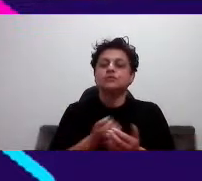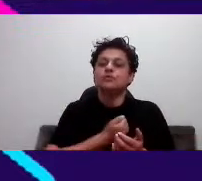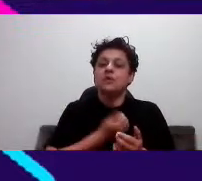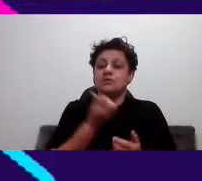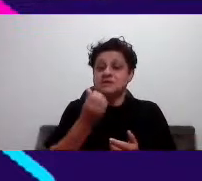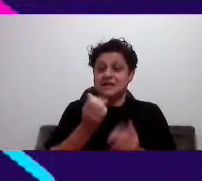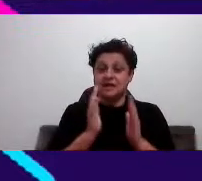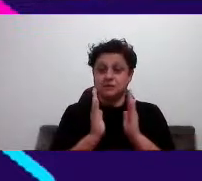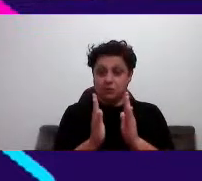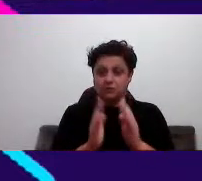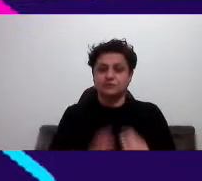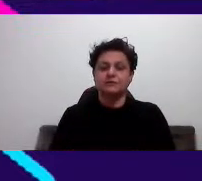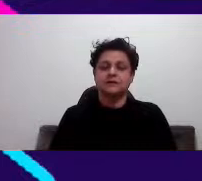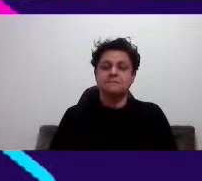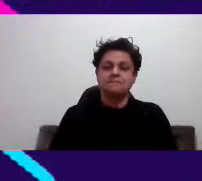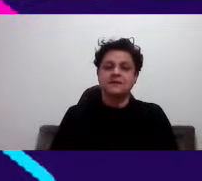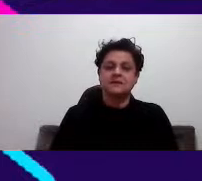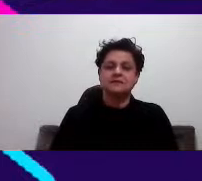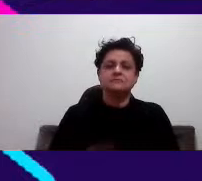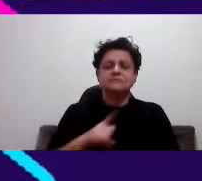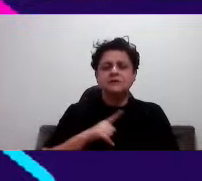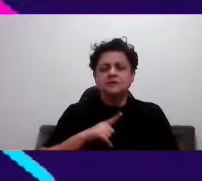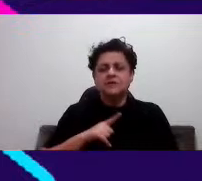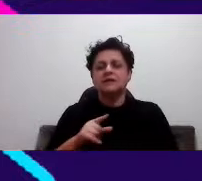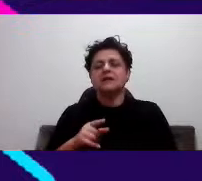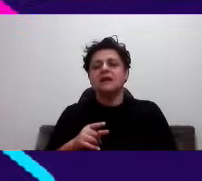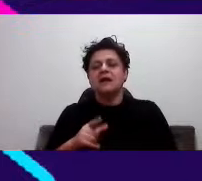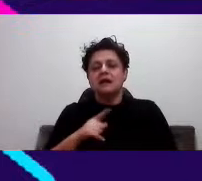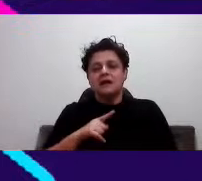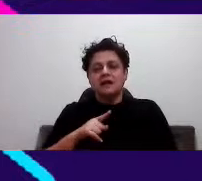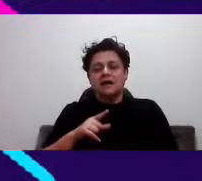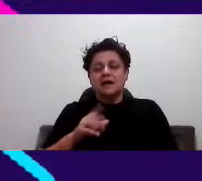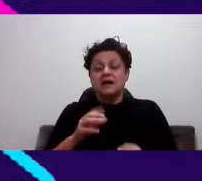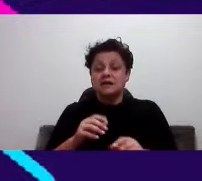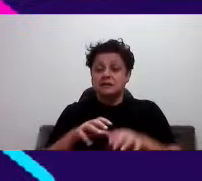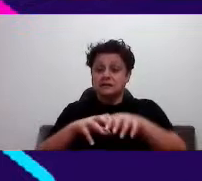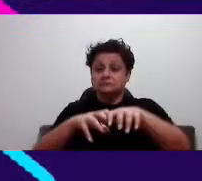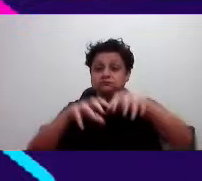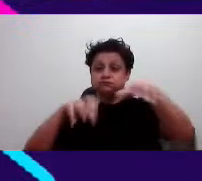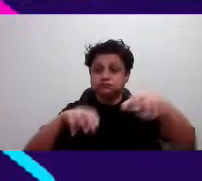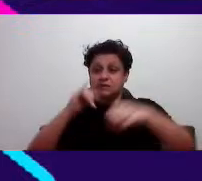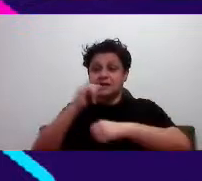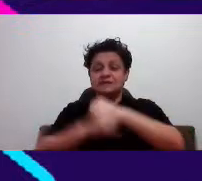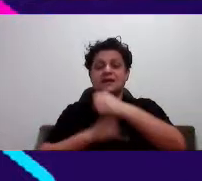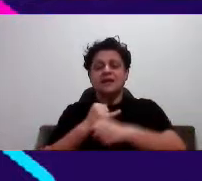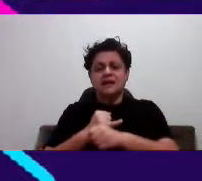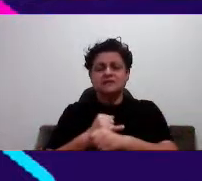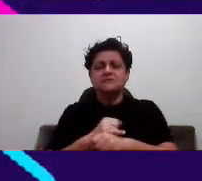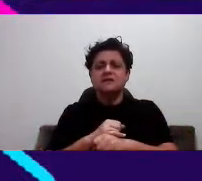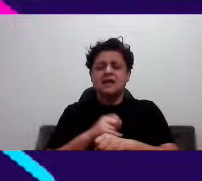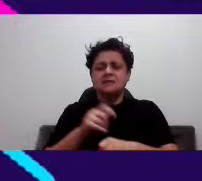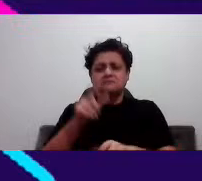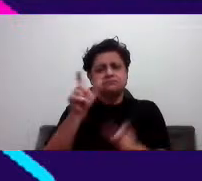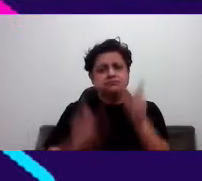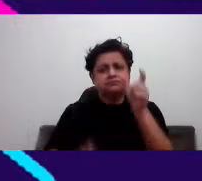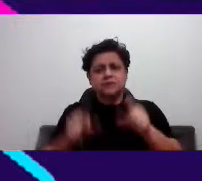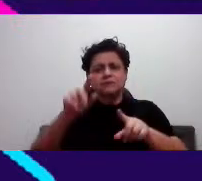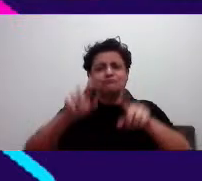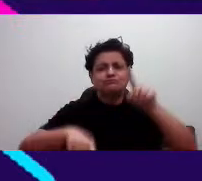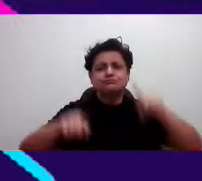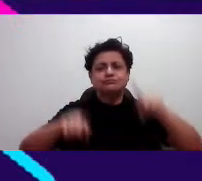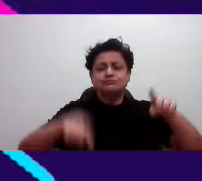from the toolkit, which introduces a flexible approach to differentiation and is aimed at promoting learner